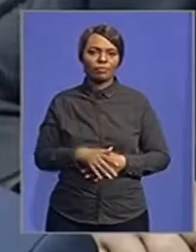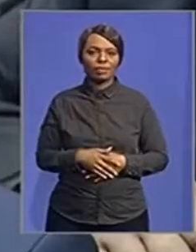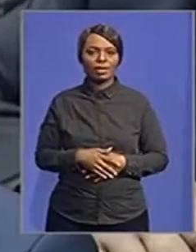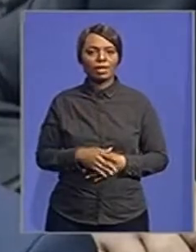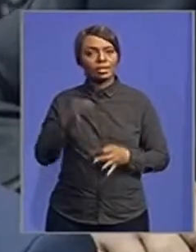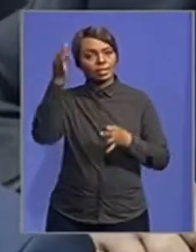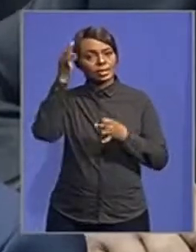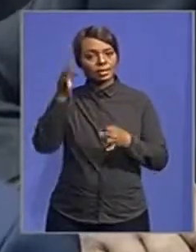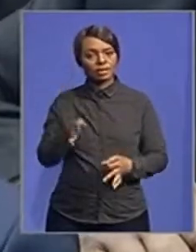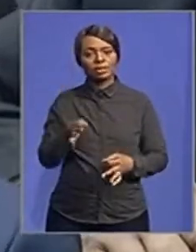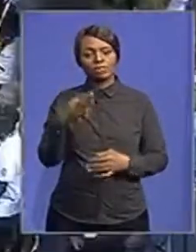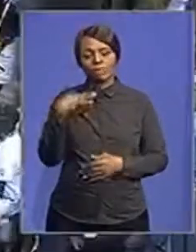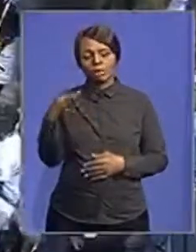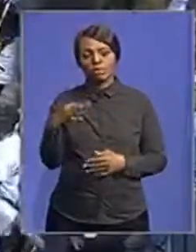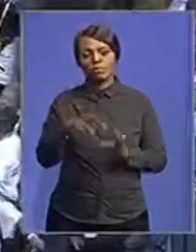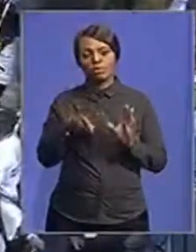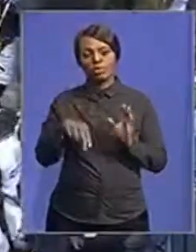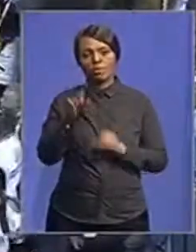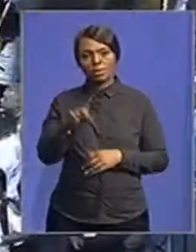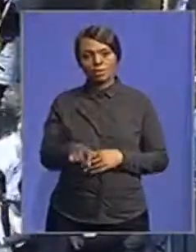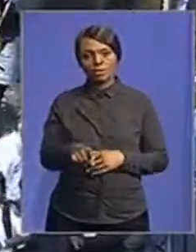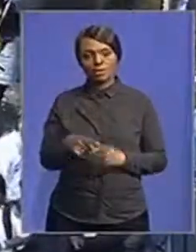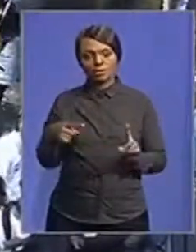ya ho itokolla mosebetsing, Magashule o ile a